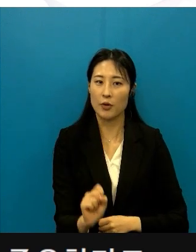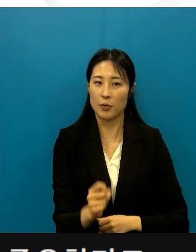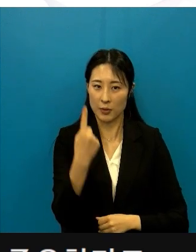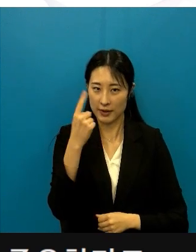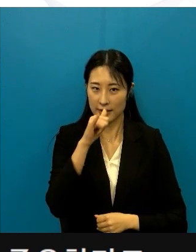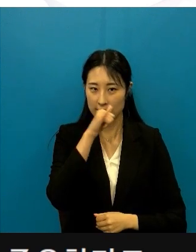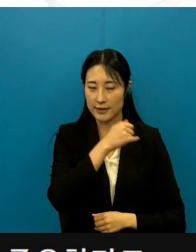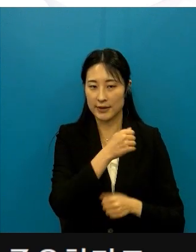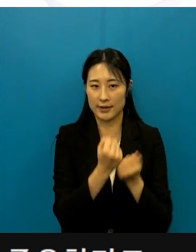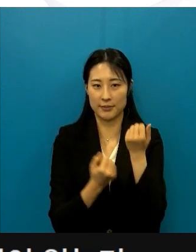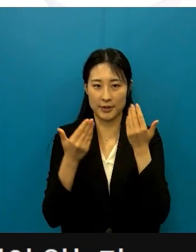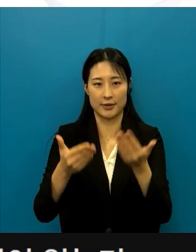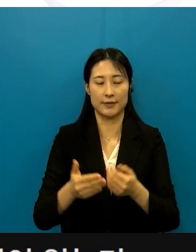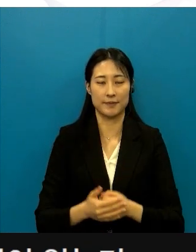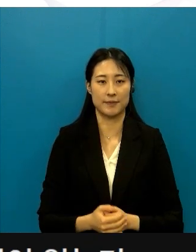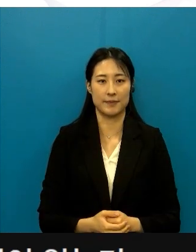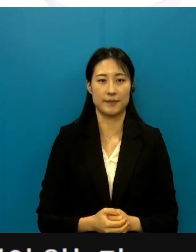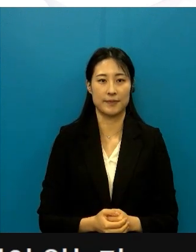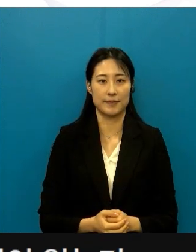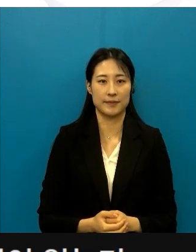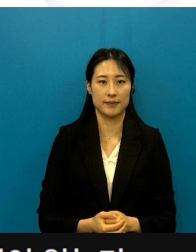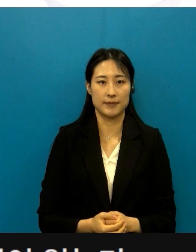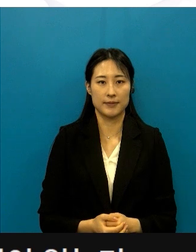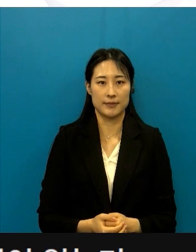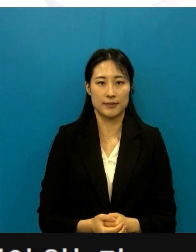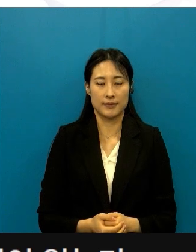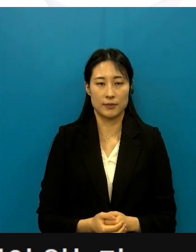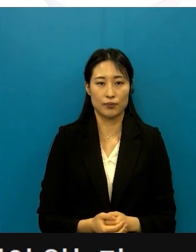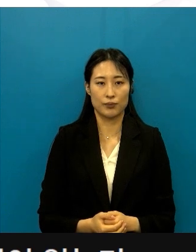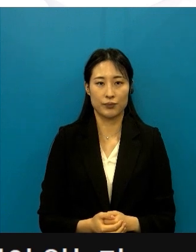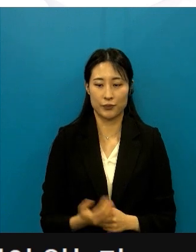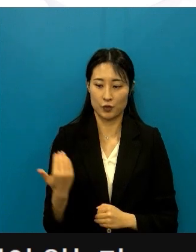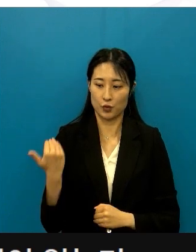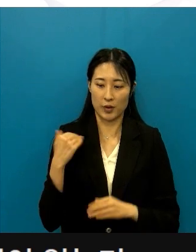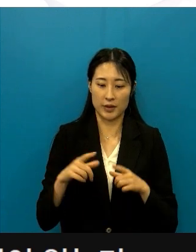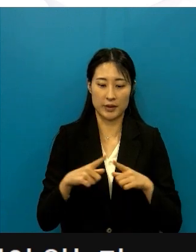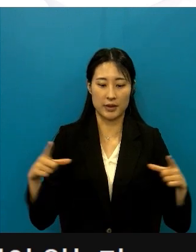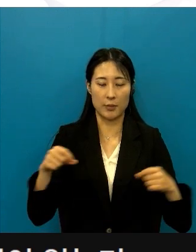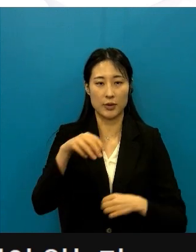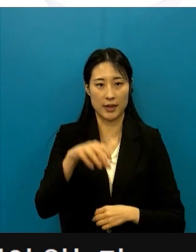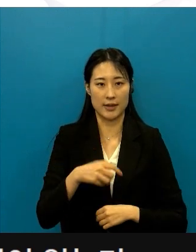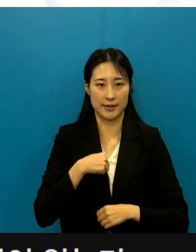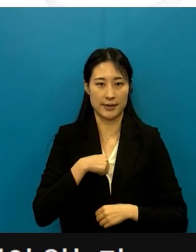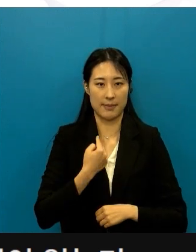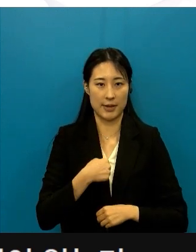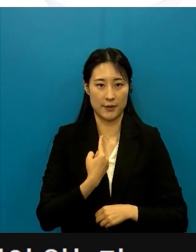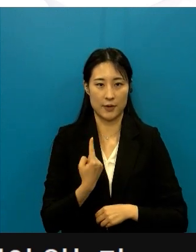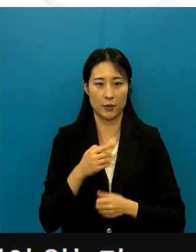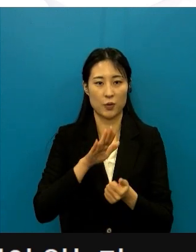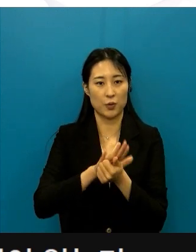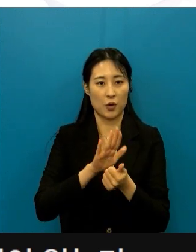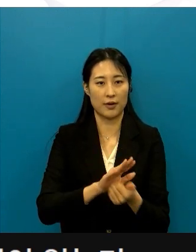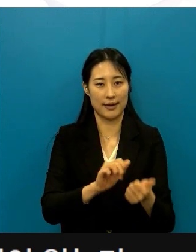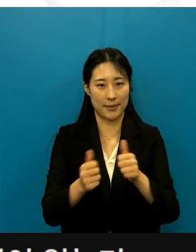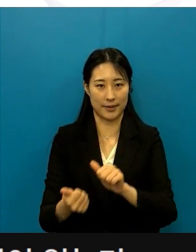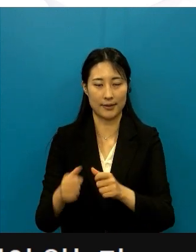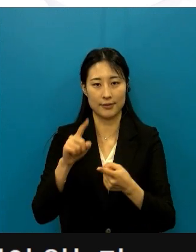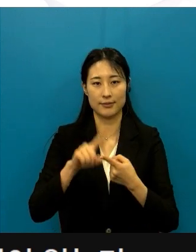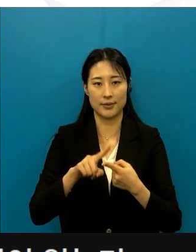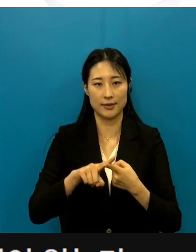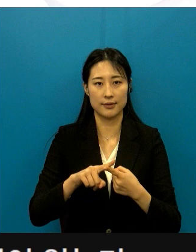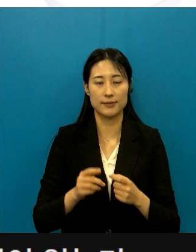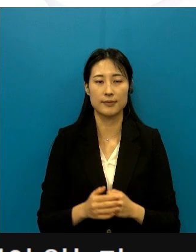We review recent Japanese VAD and discuss the various